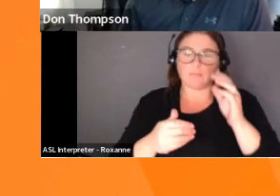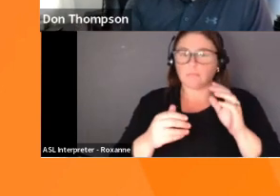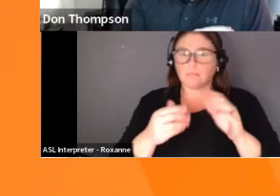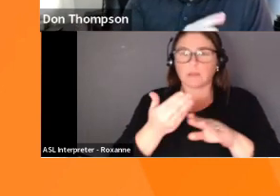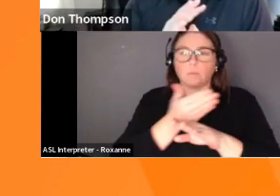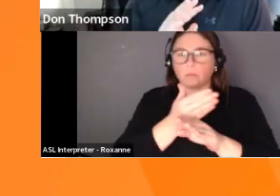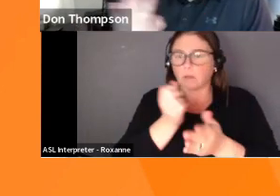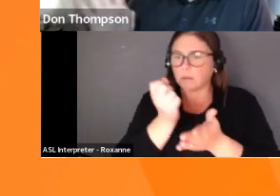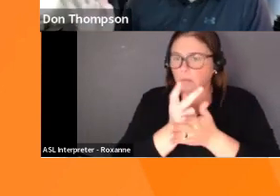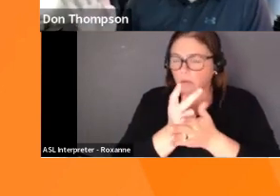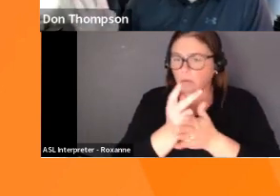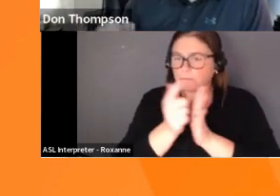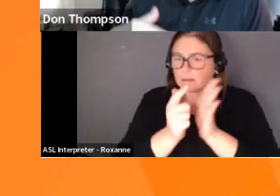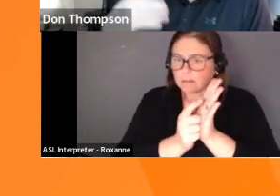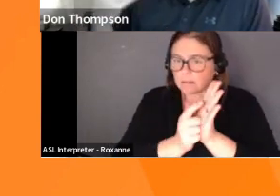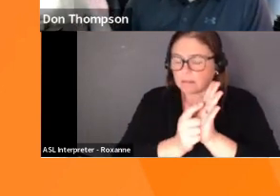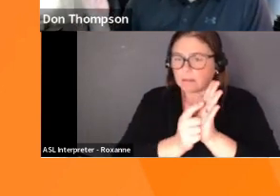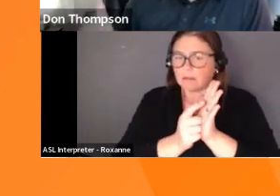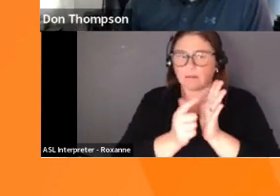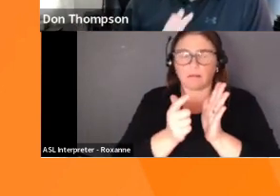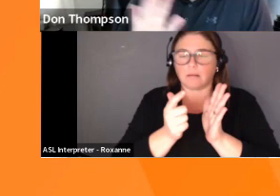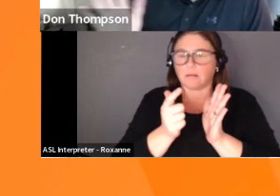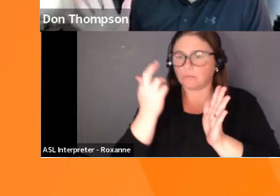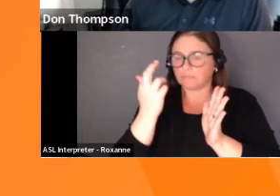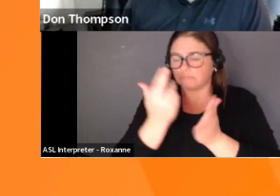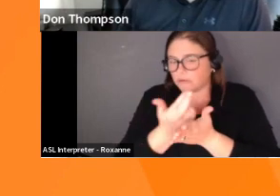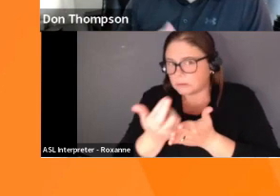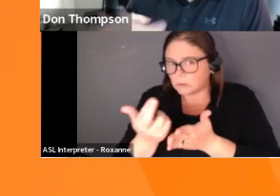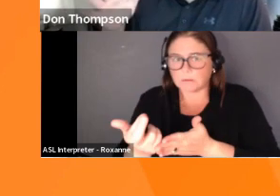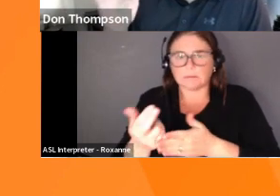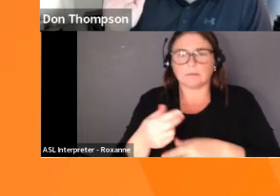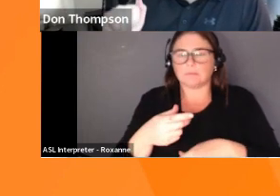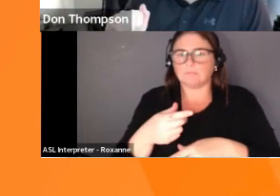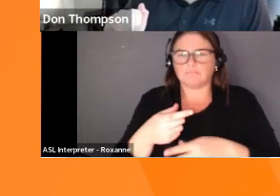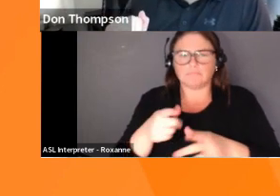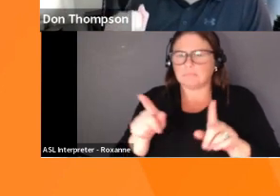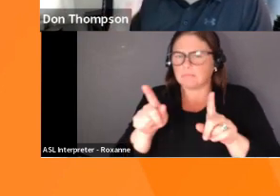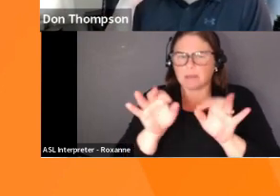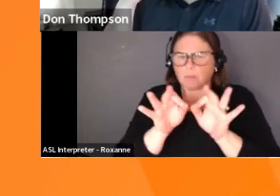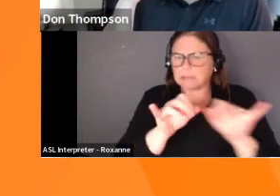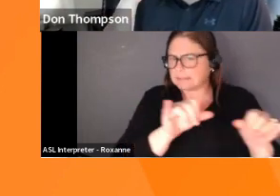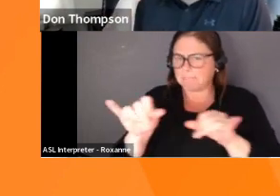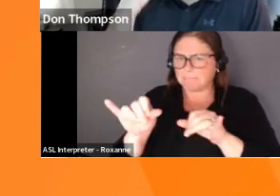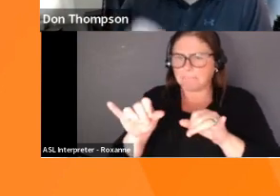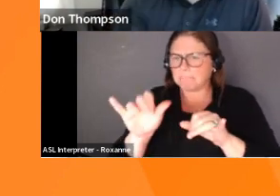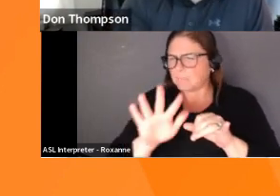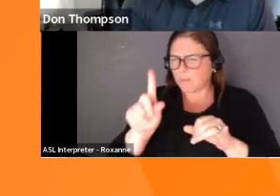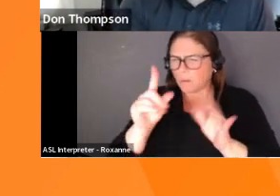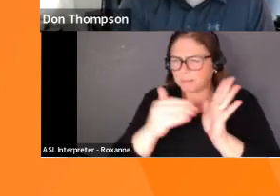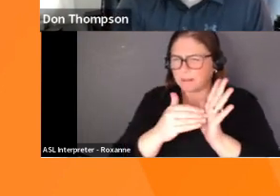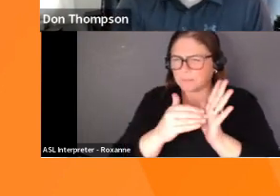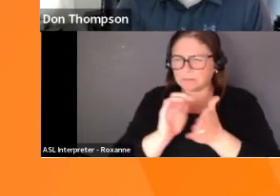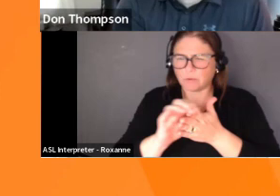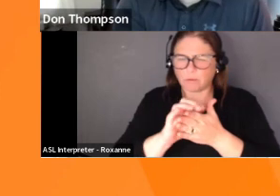resources. They charge you the same amount of money that they would charge anybody. There's no extra fees. It's around $1,000. Okay.